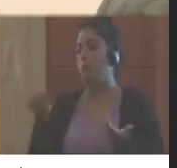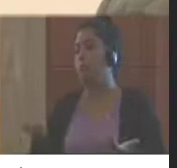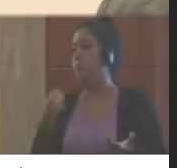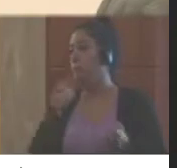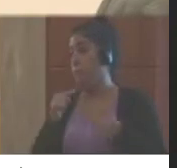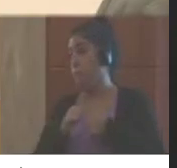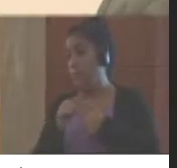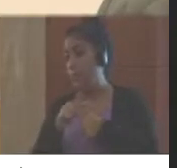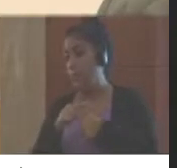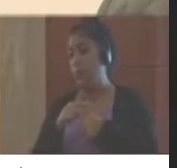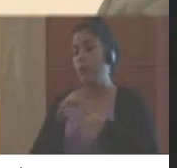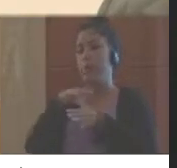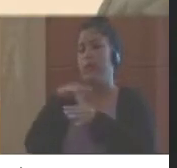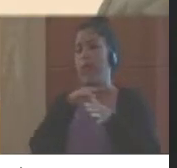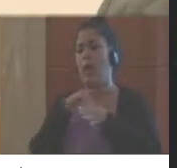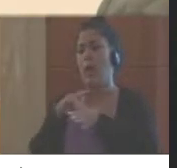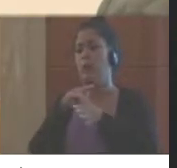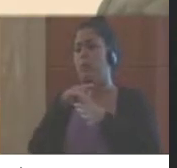better prepared for disasters